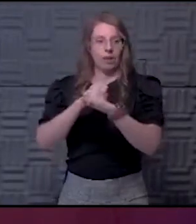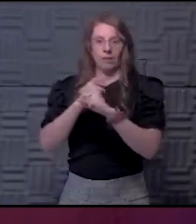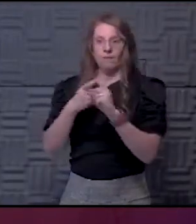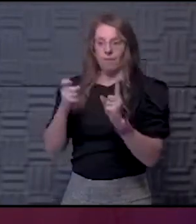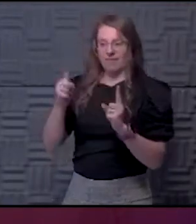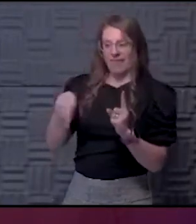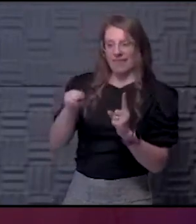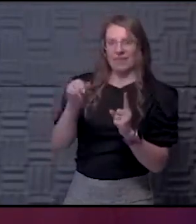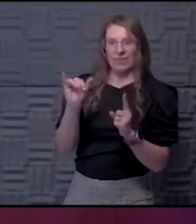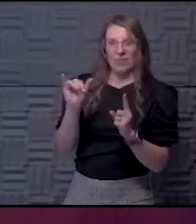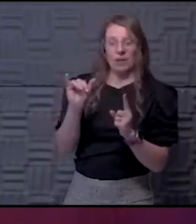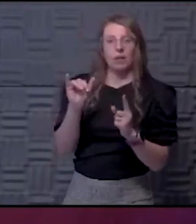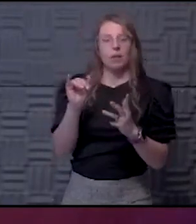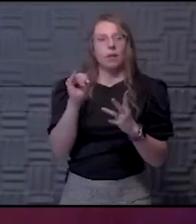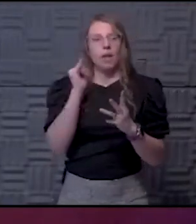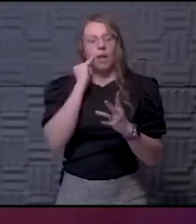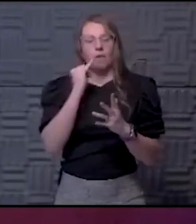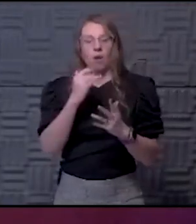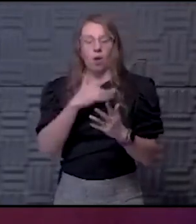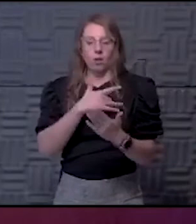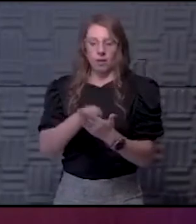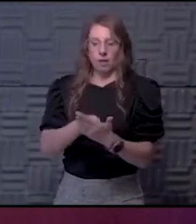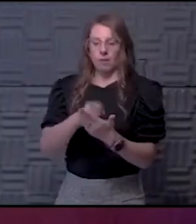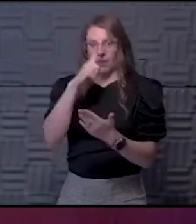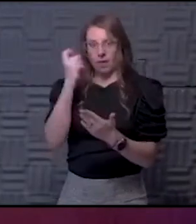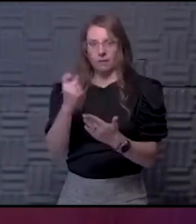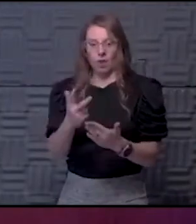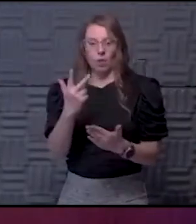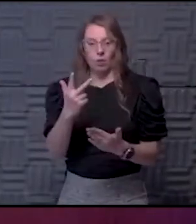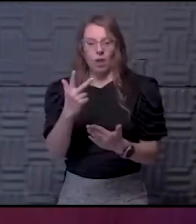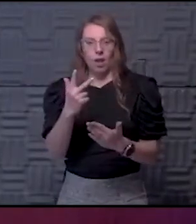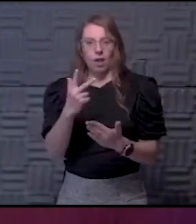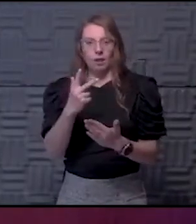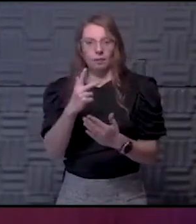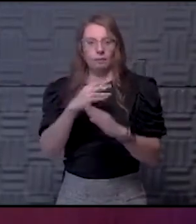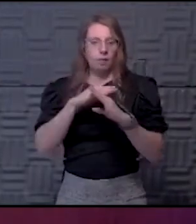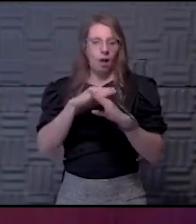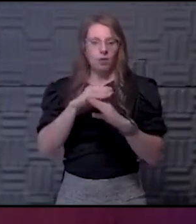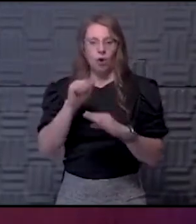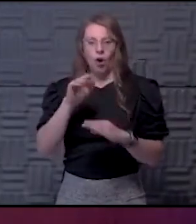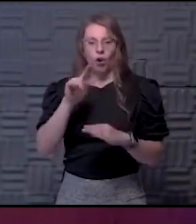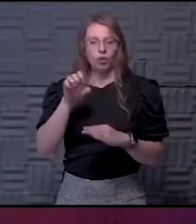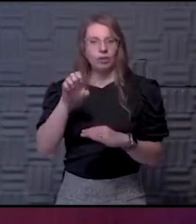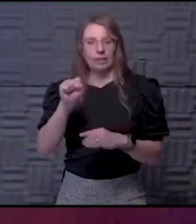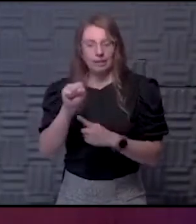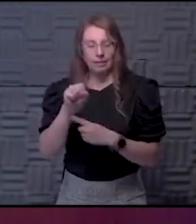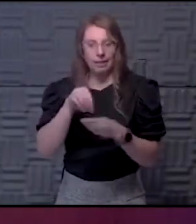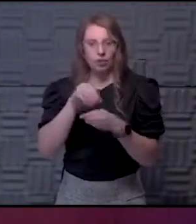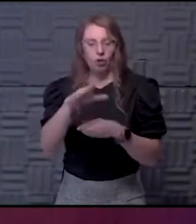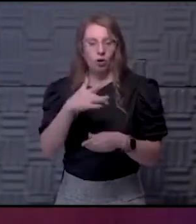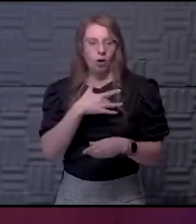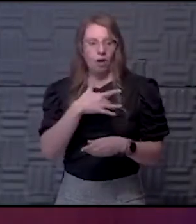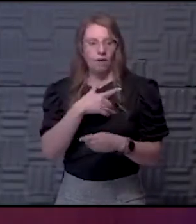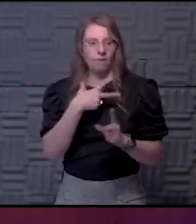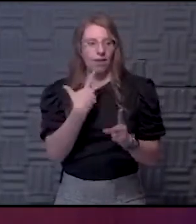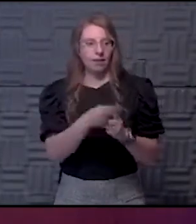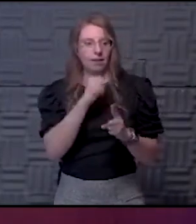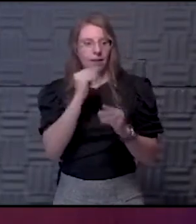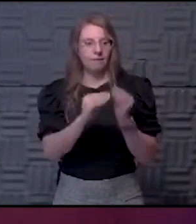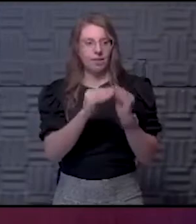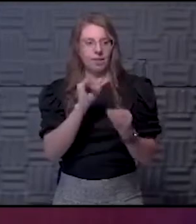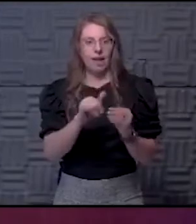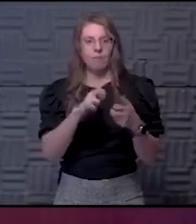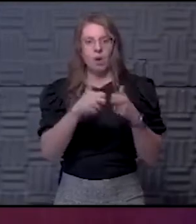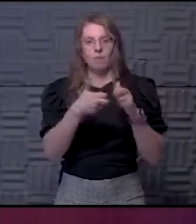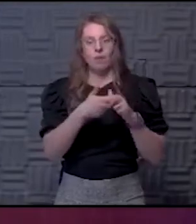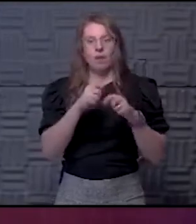either, right? If you are going to have a heart attack because you have 3 blocked arteries in your heart, the vaccine is not going to fix that problem. But it definitely